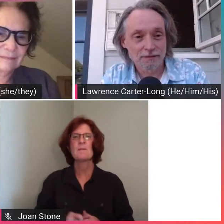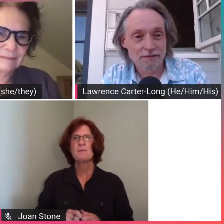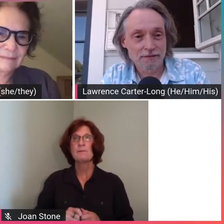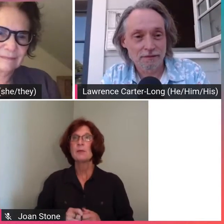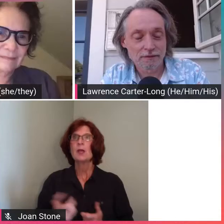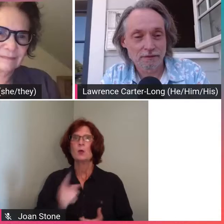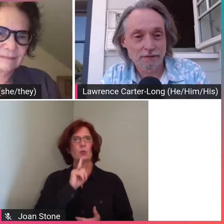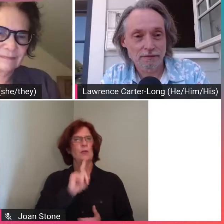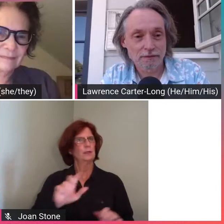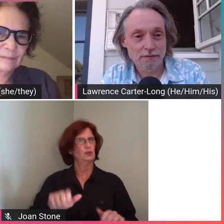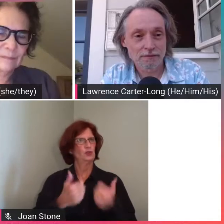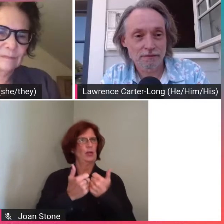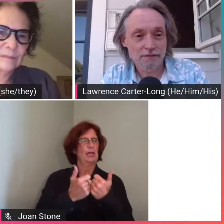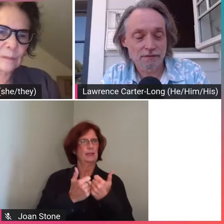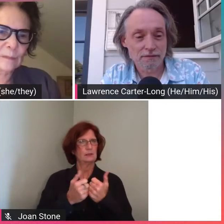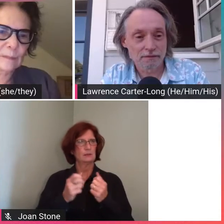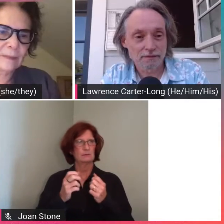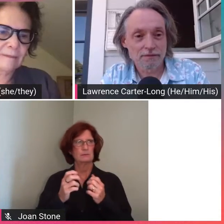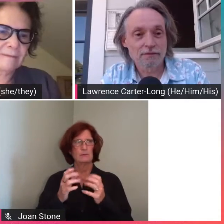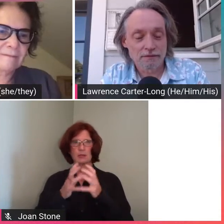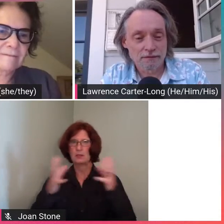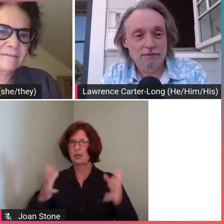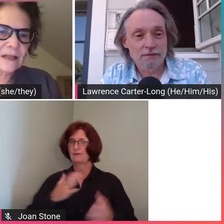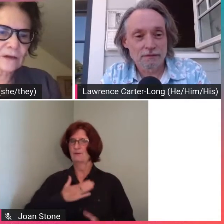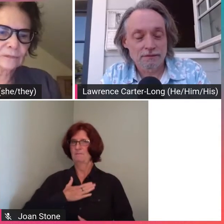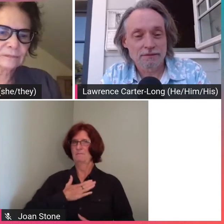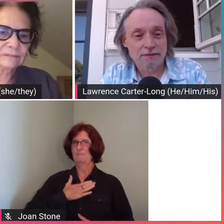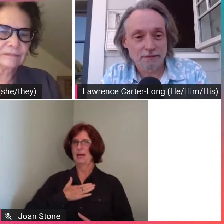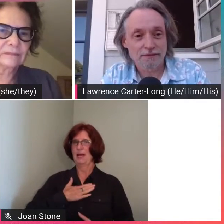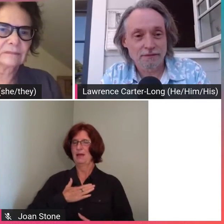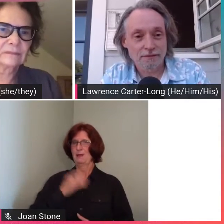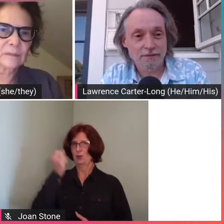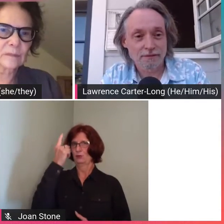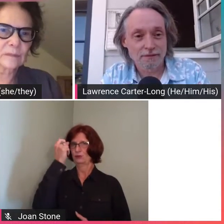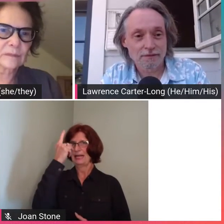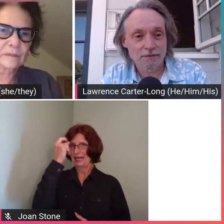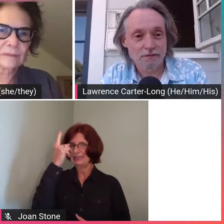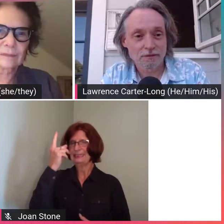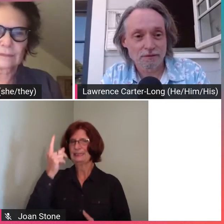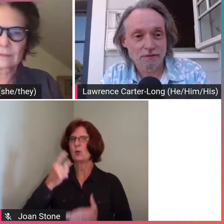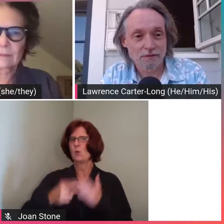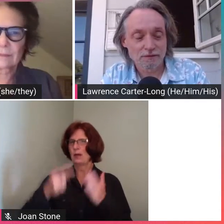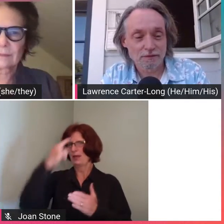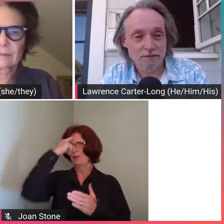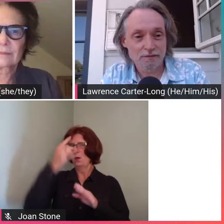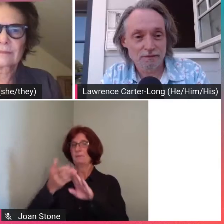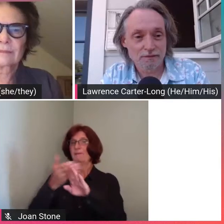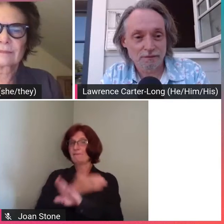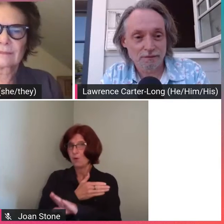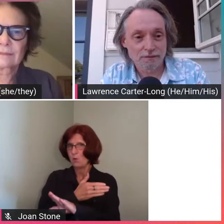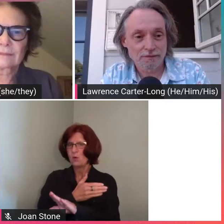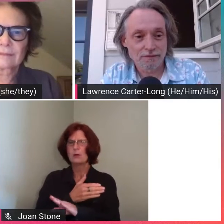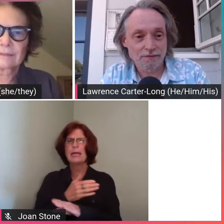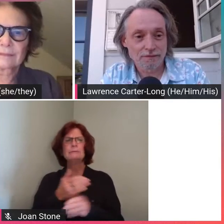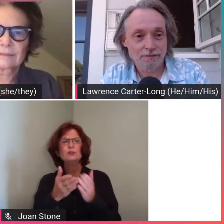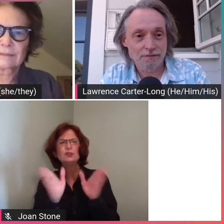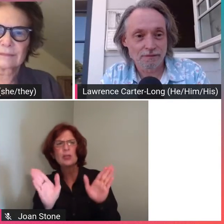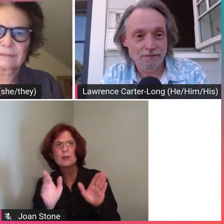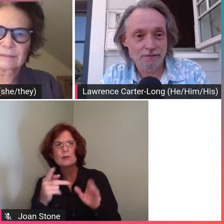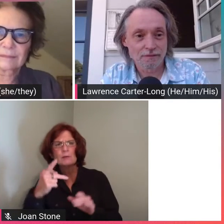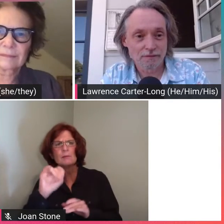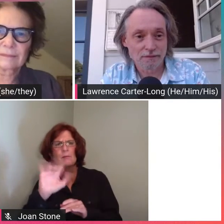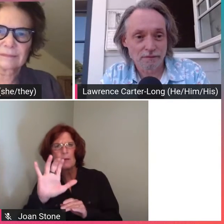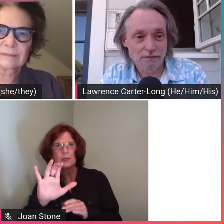really challenged a lot of my preconceptions, and I think a lot of just the general public's preconceptions about what